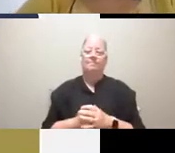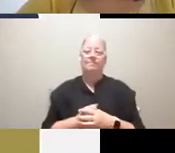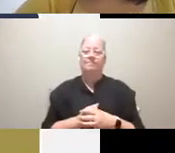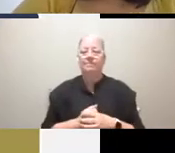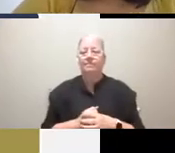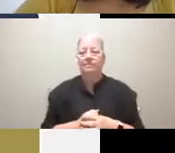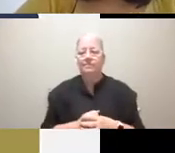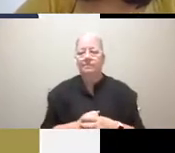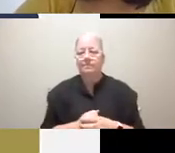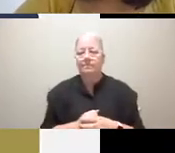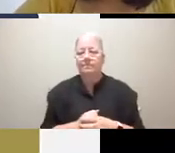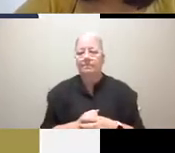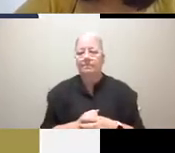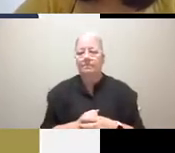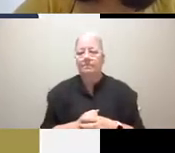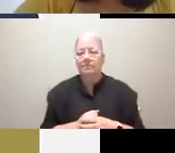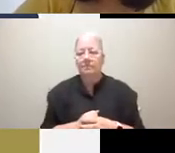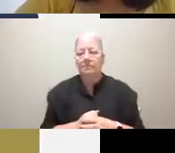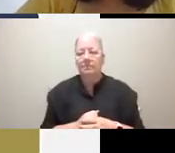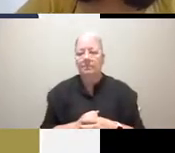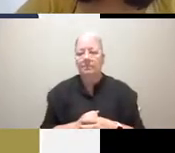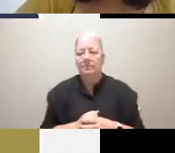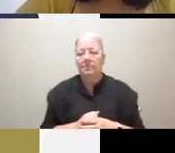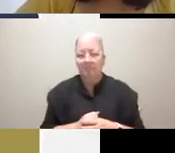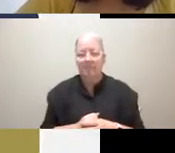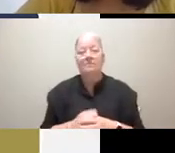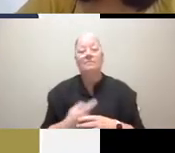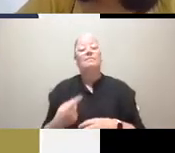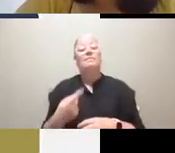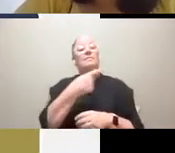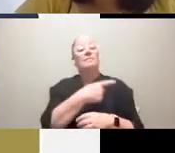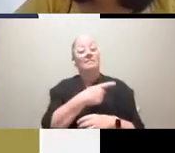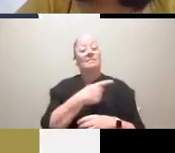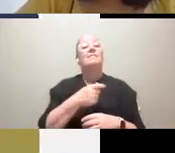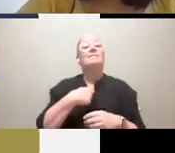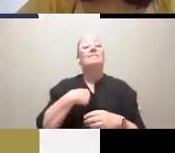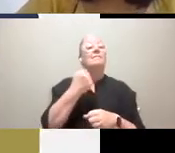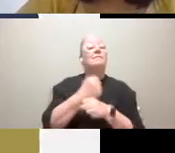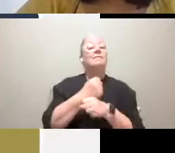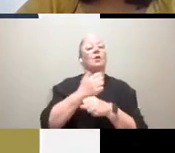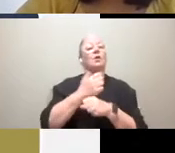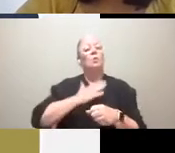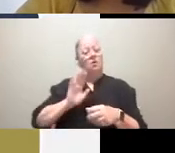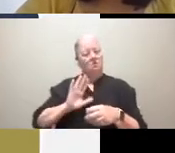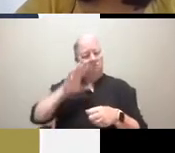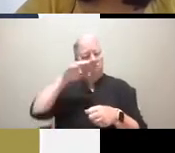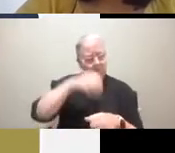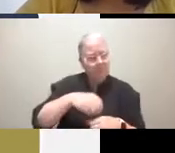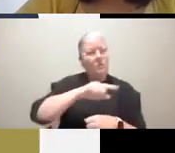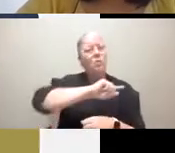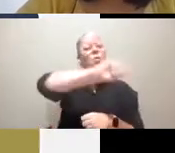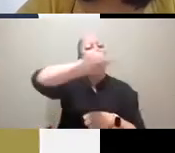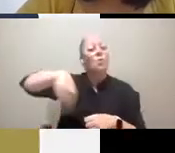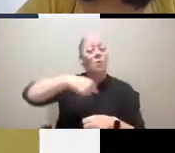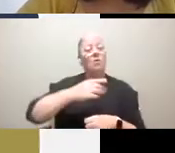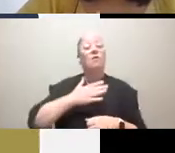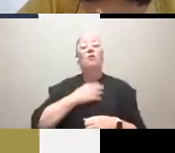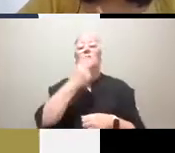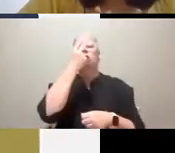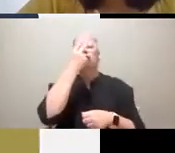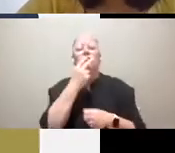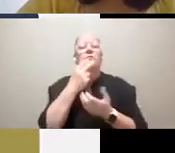Yeah. So when we talk about inclusive approach, we are talking about including everybody. And because Site Savers focuses a lot, our work